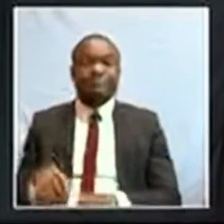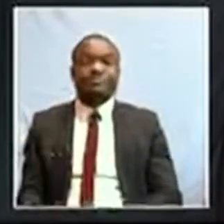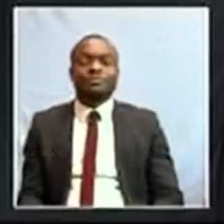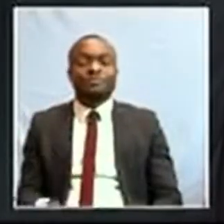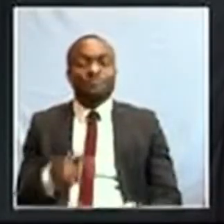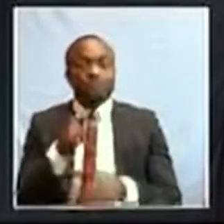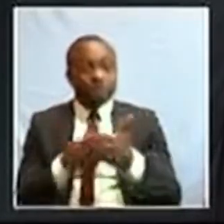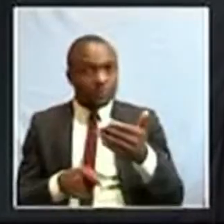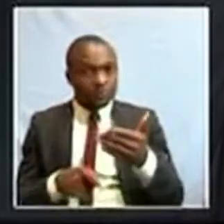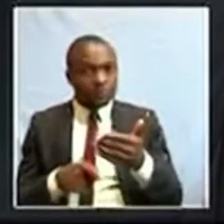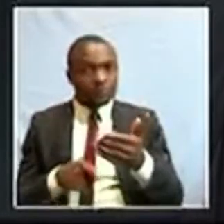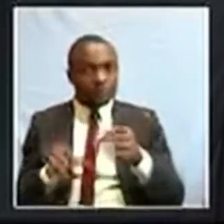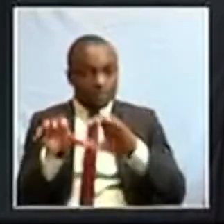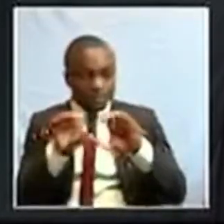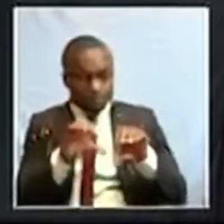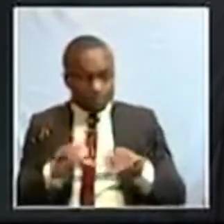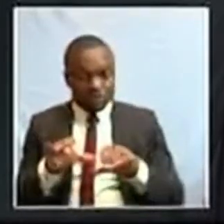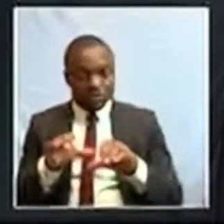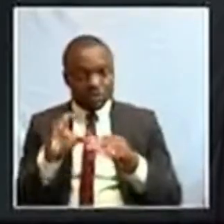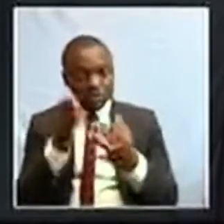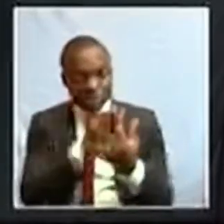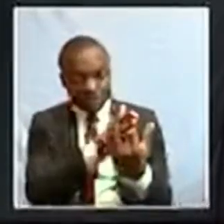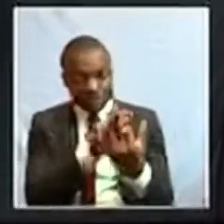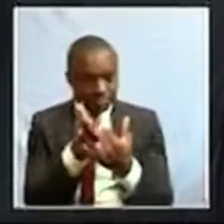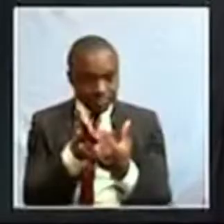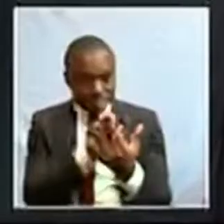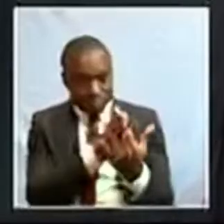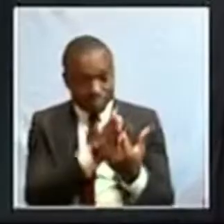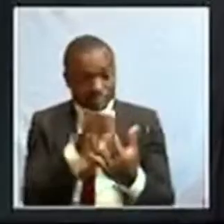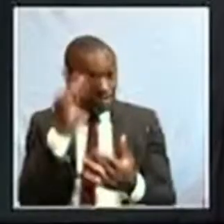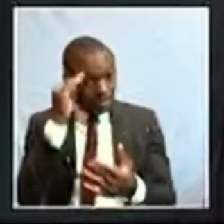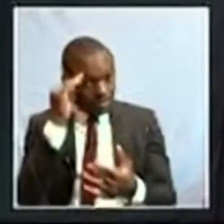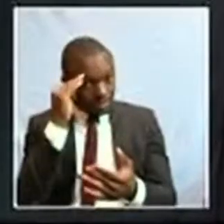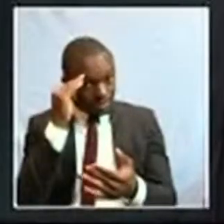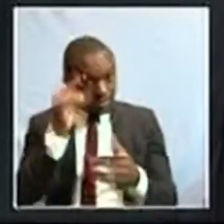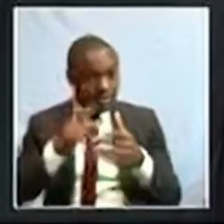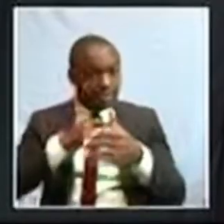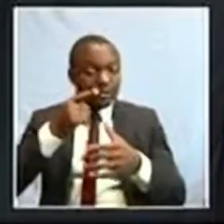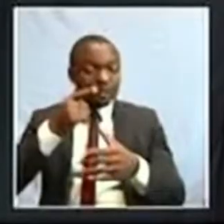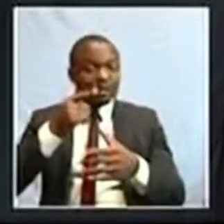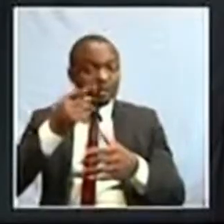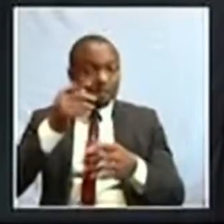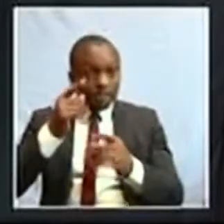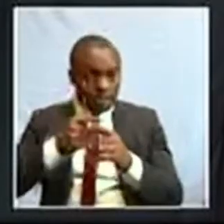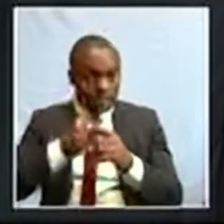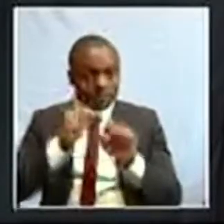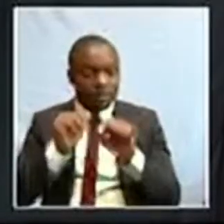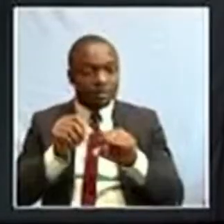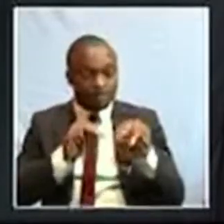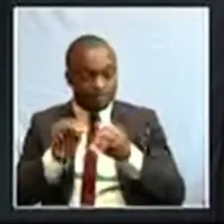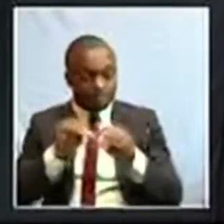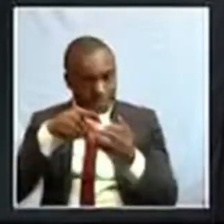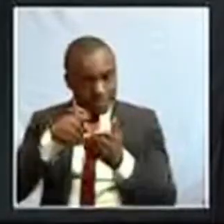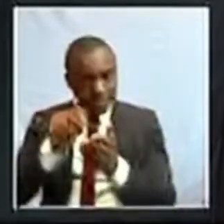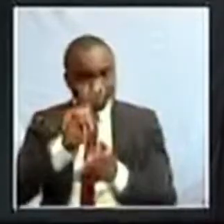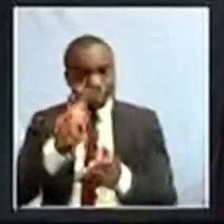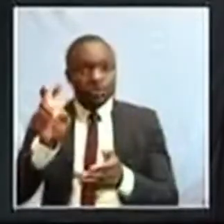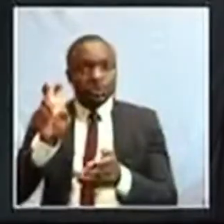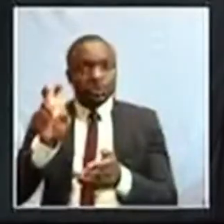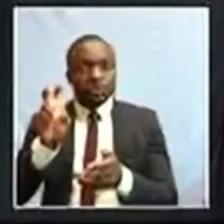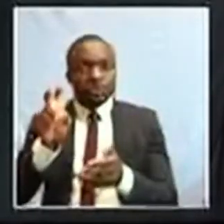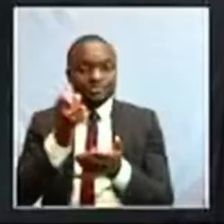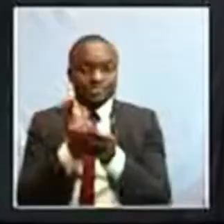what we do is we spread. So we know that, and then next month I think we can manage to pay 200. I submit,